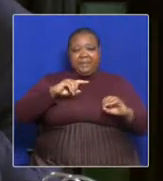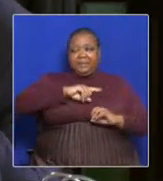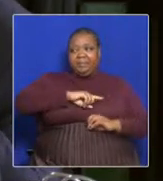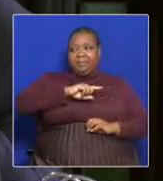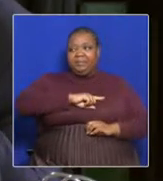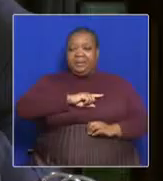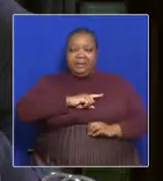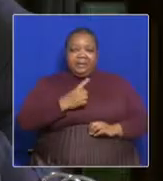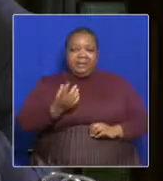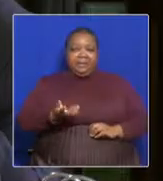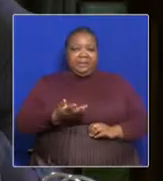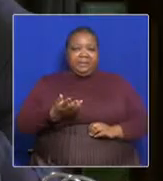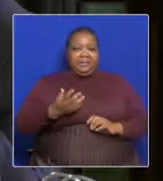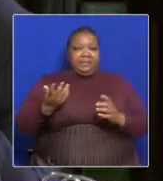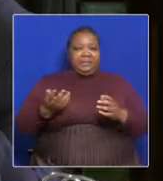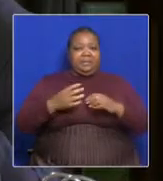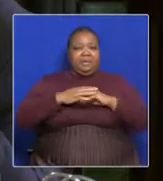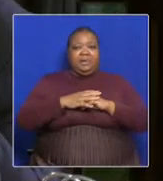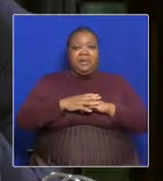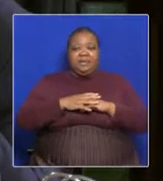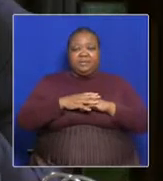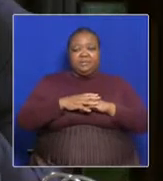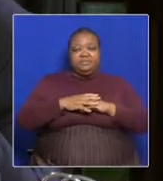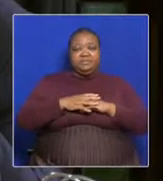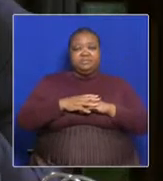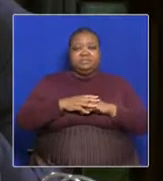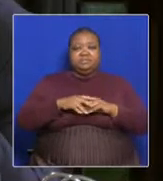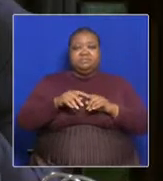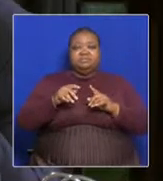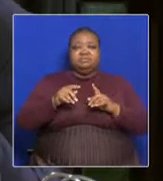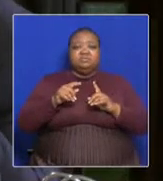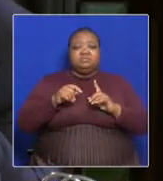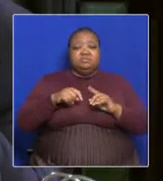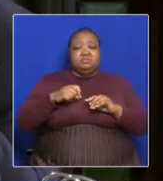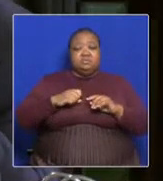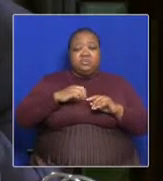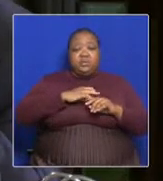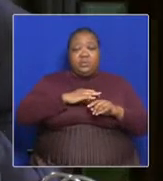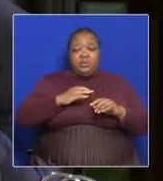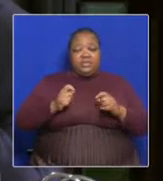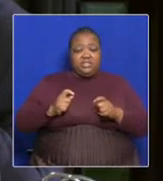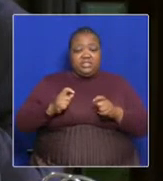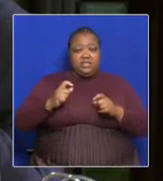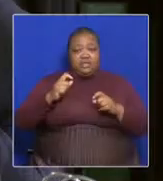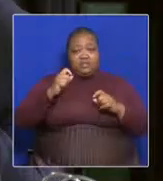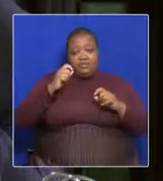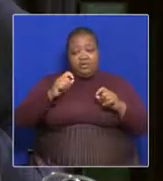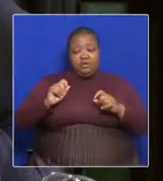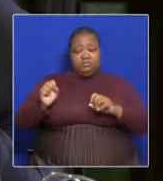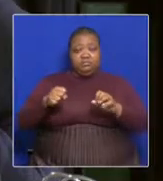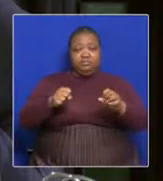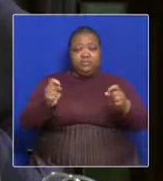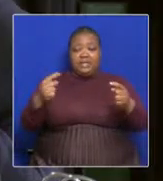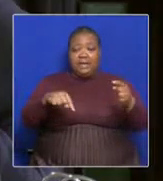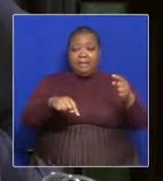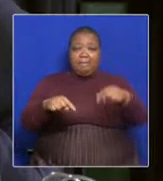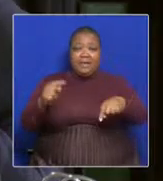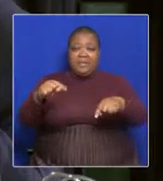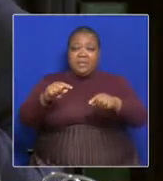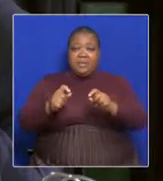it's not a case of getting reinforcement within 15 minutes. You did not know for a fact whether you could or you